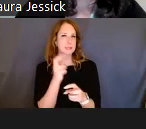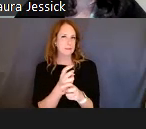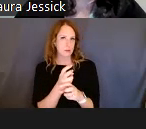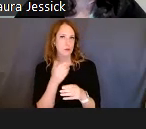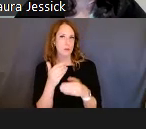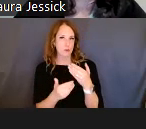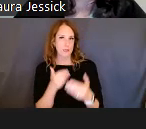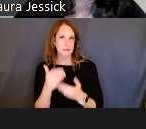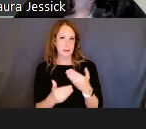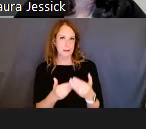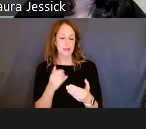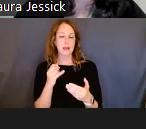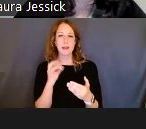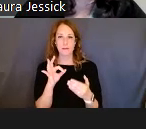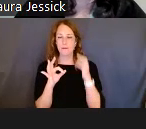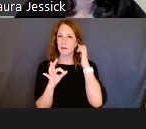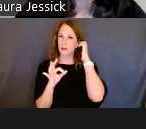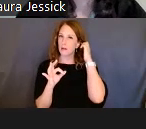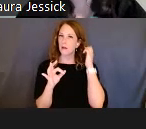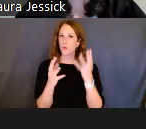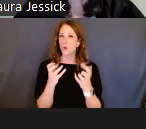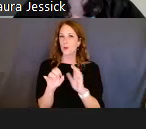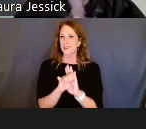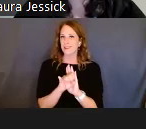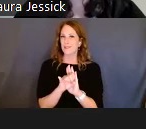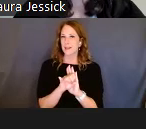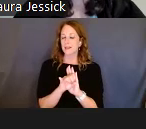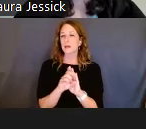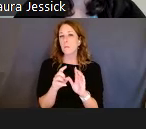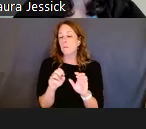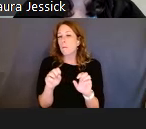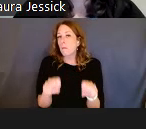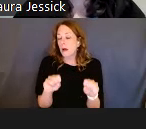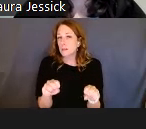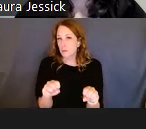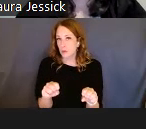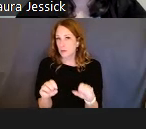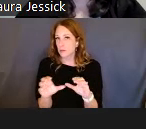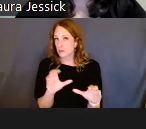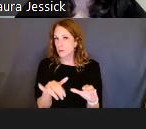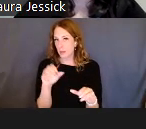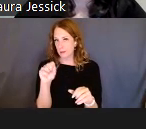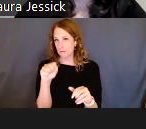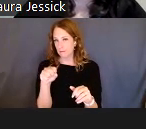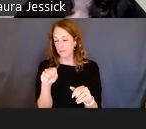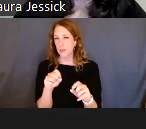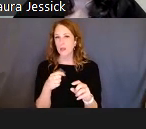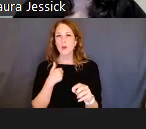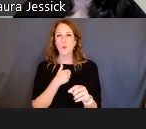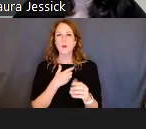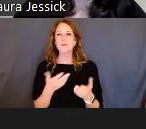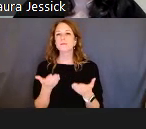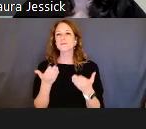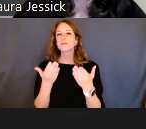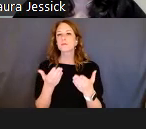process to try and identify that, but it is possible to do so. We would recommend it would be